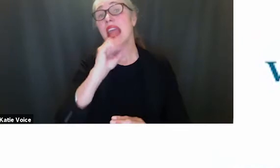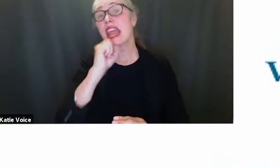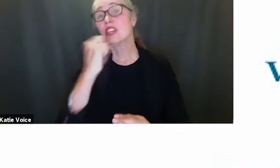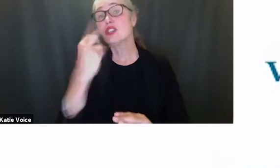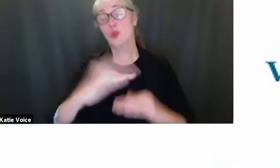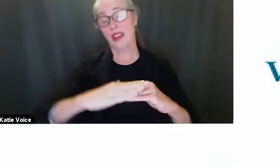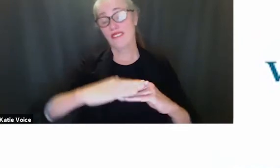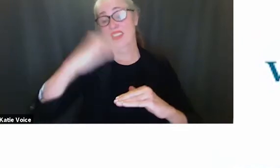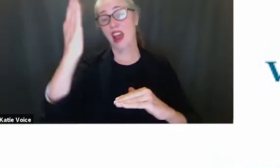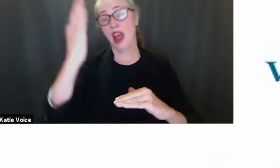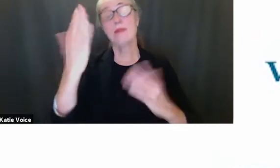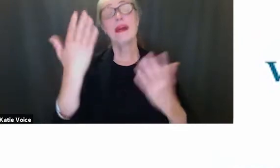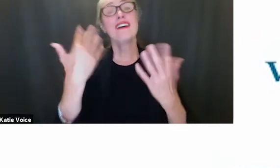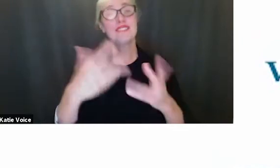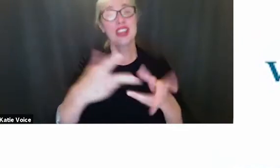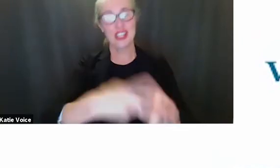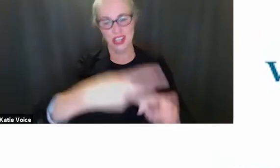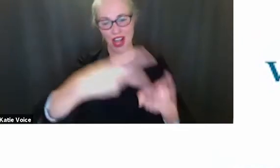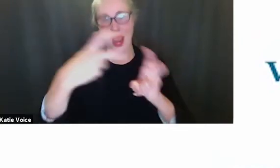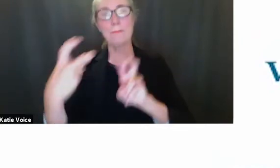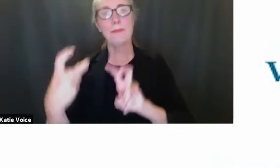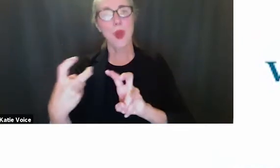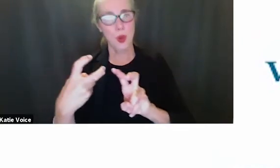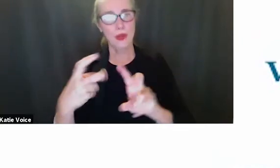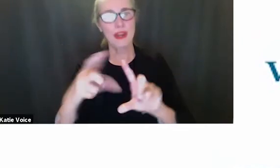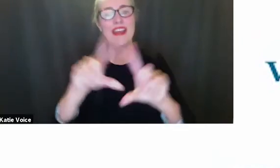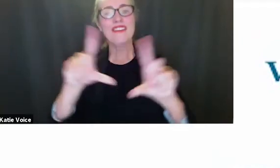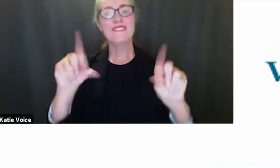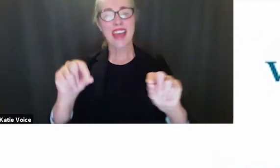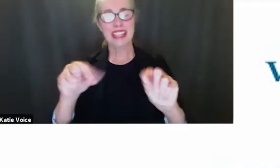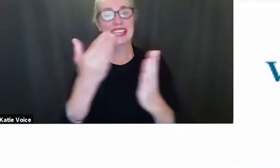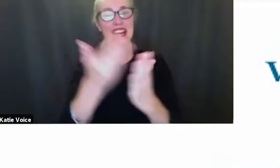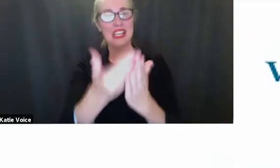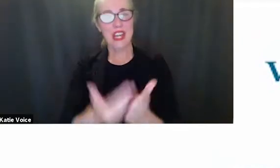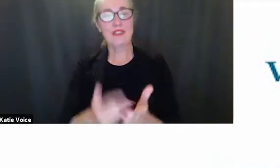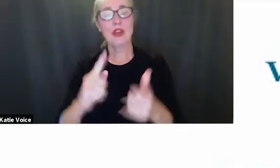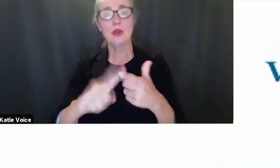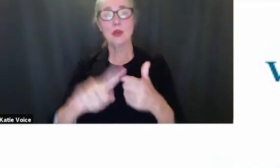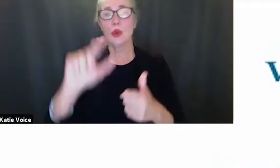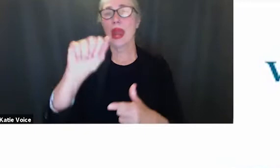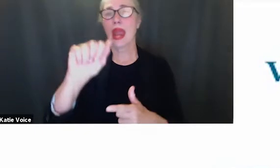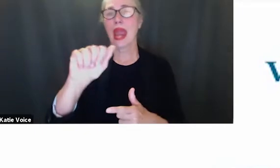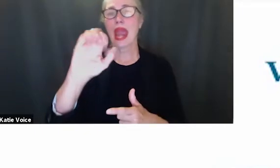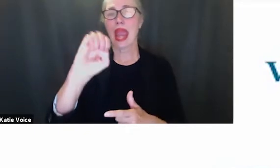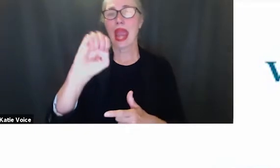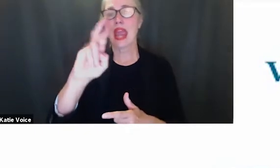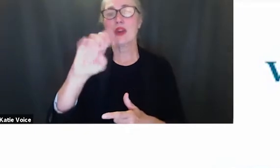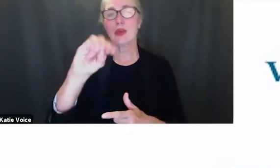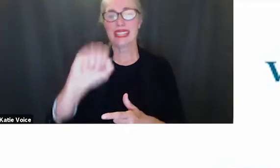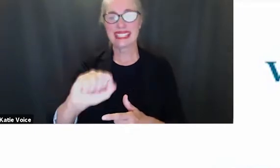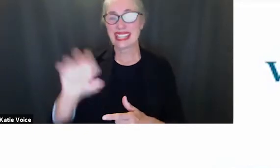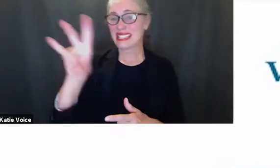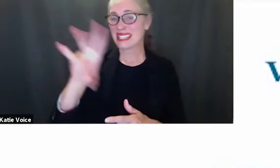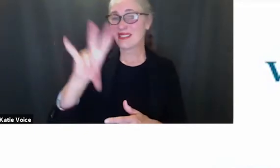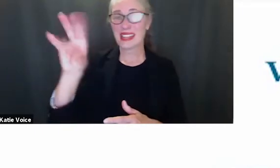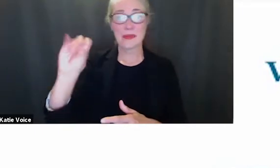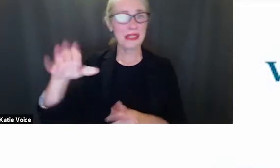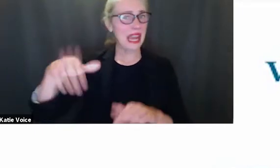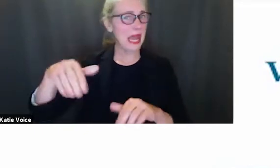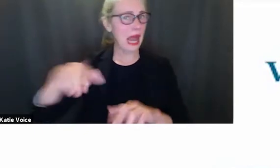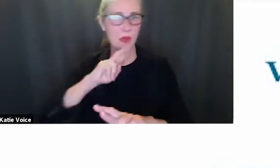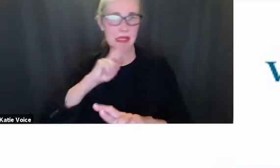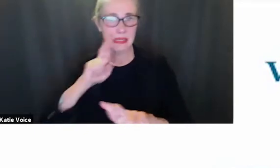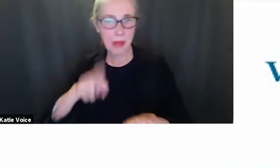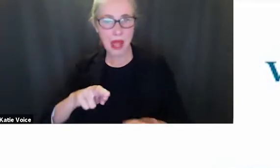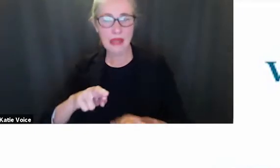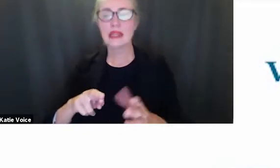a vaccination record to ARIES. 77% have not yet responded. So our schools have